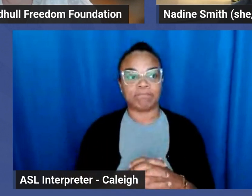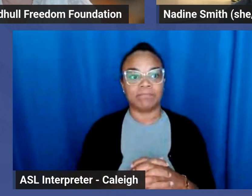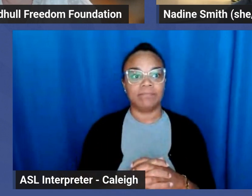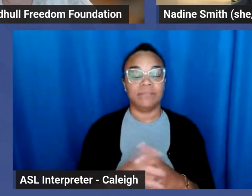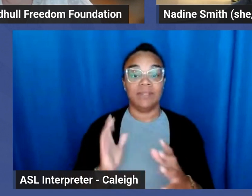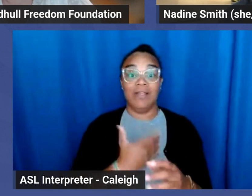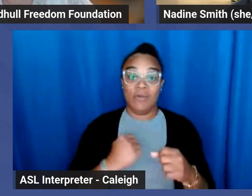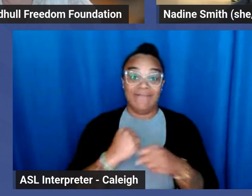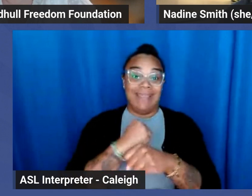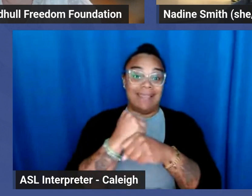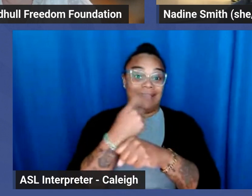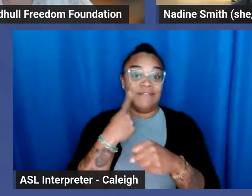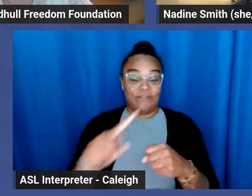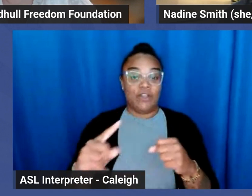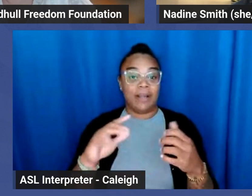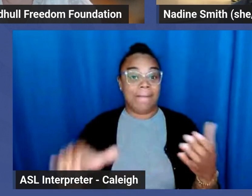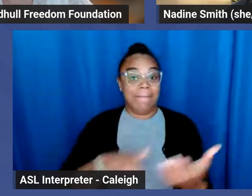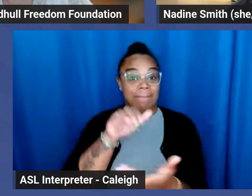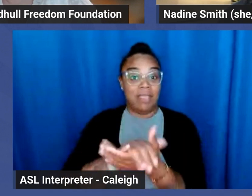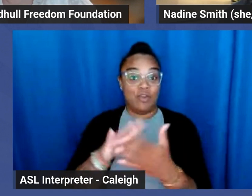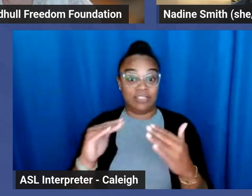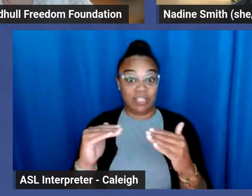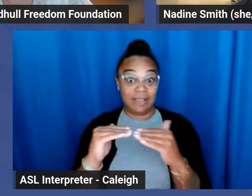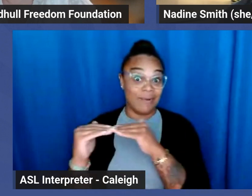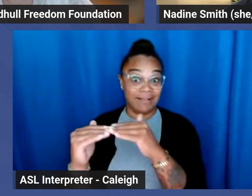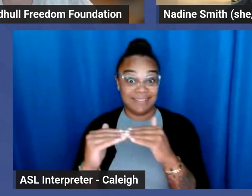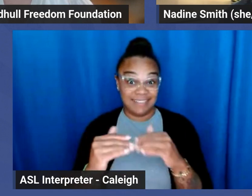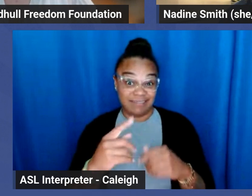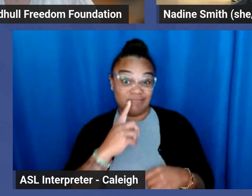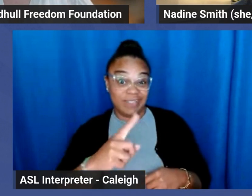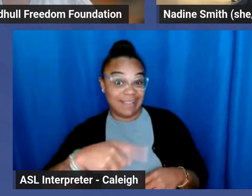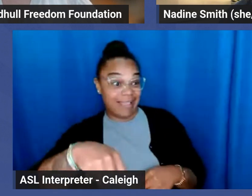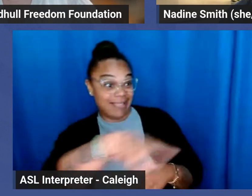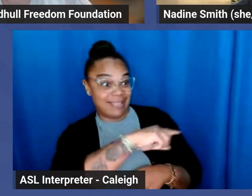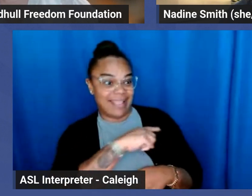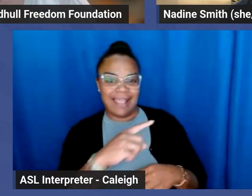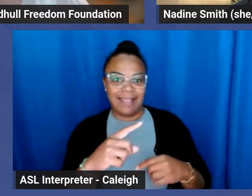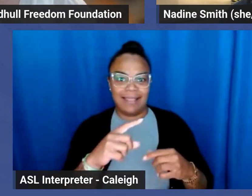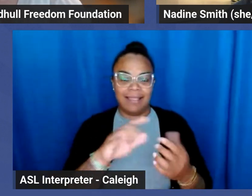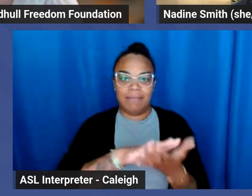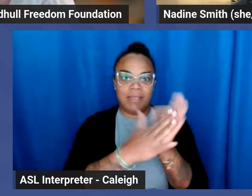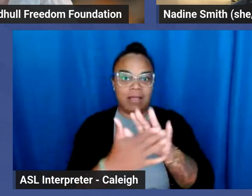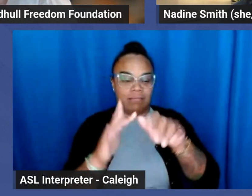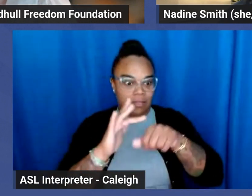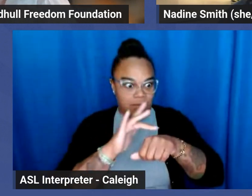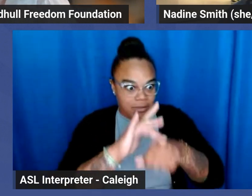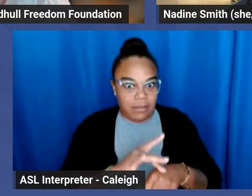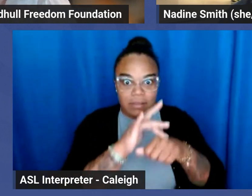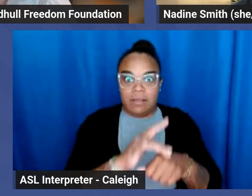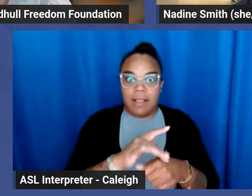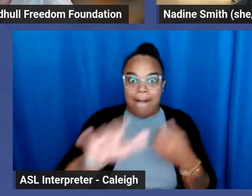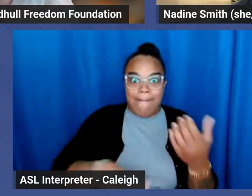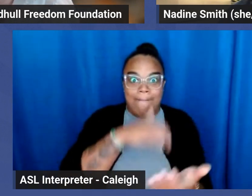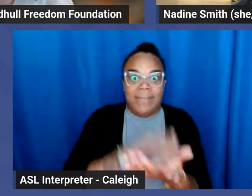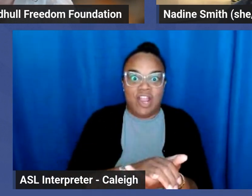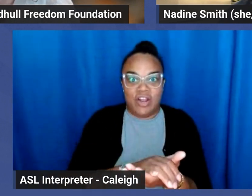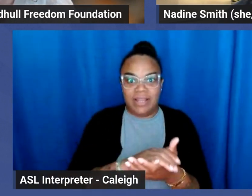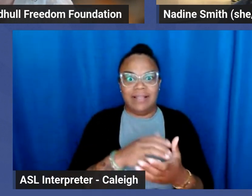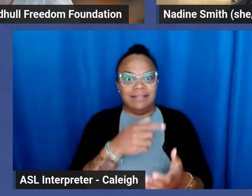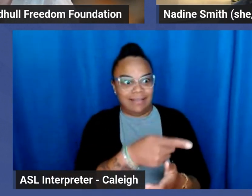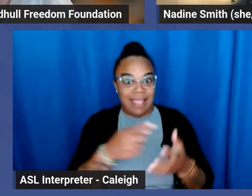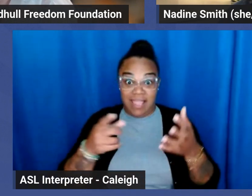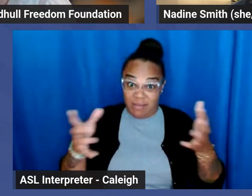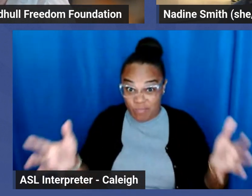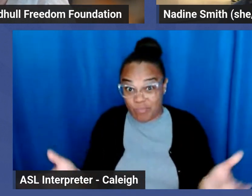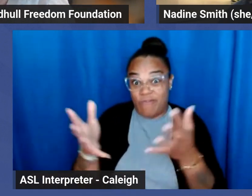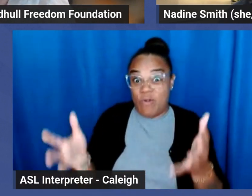marriage equality, in some ways, it was them making marriage their wedge issue. Right. And provoking 38 fights across